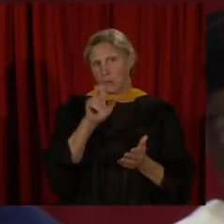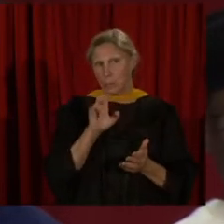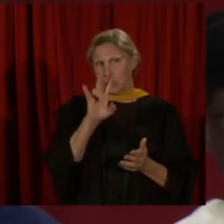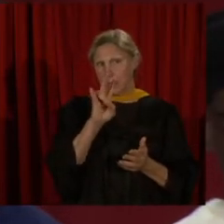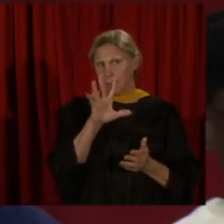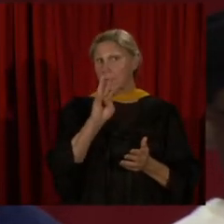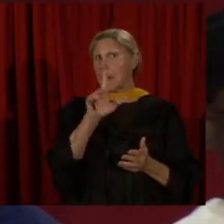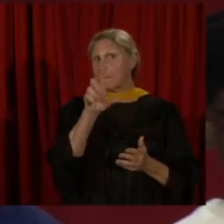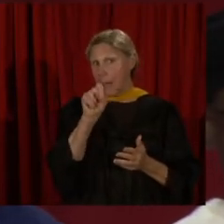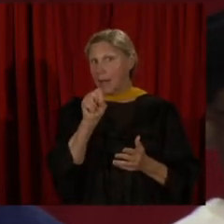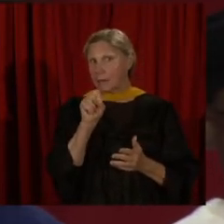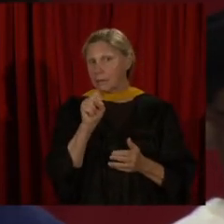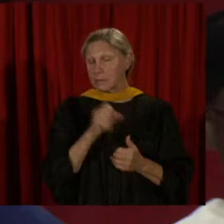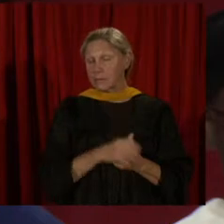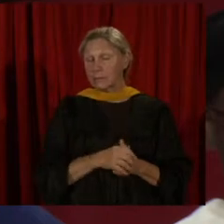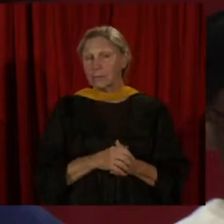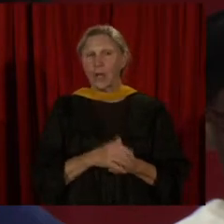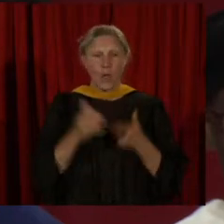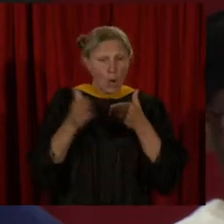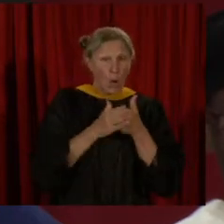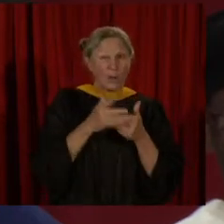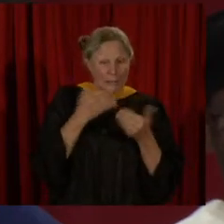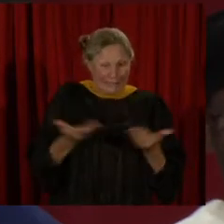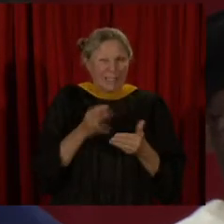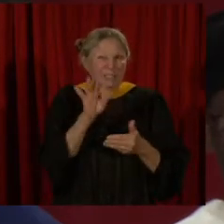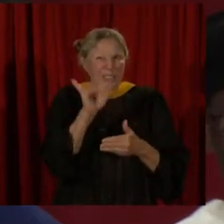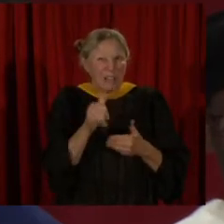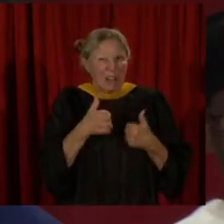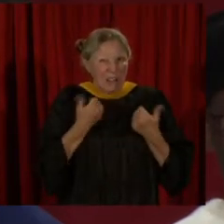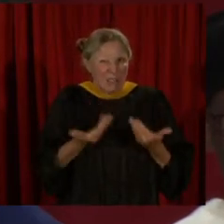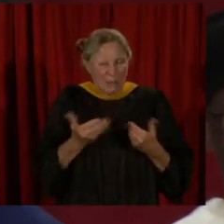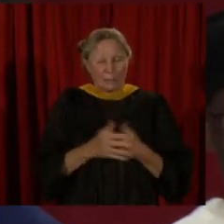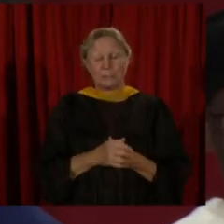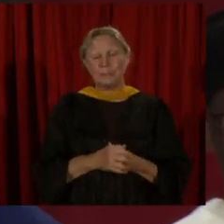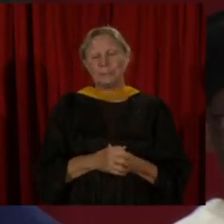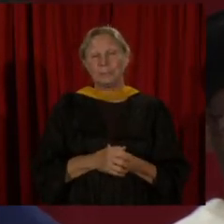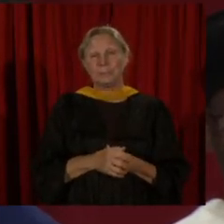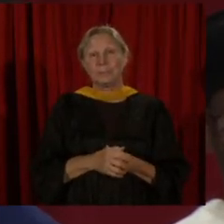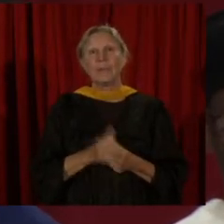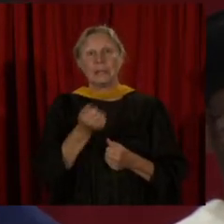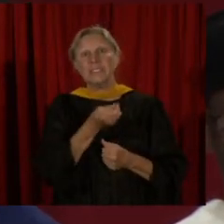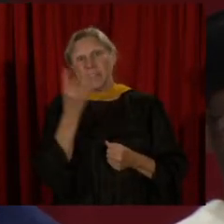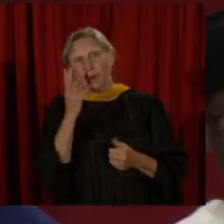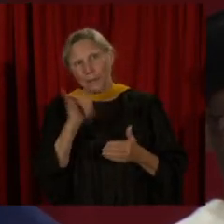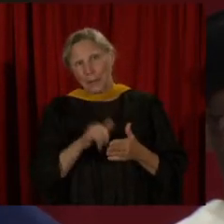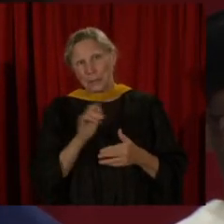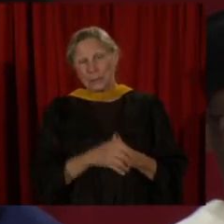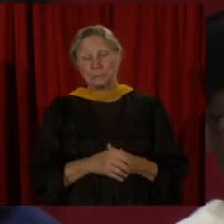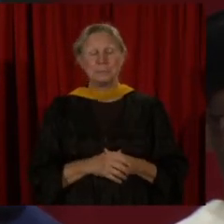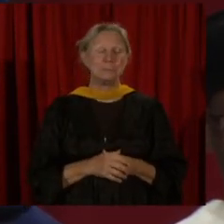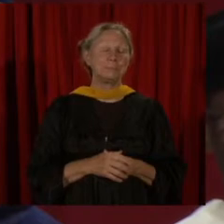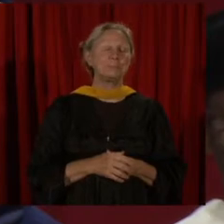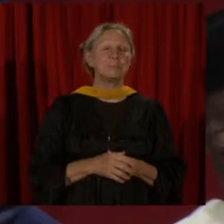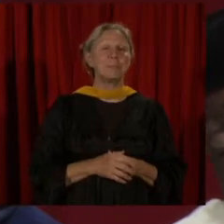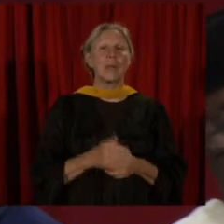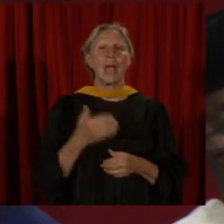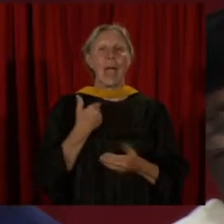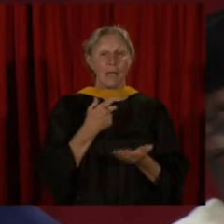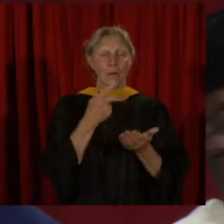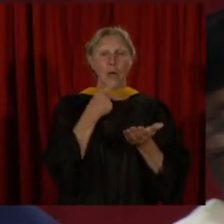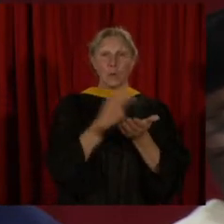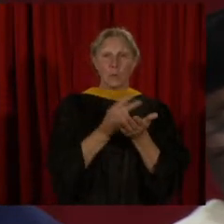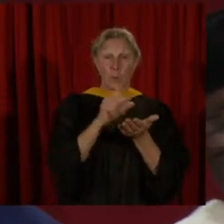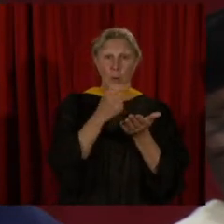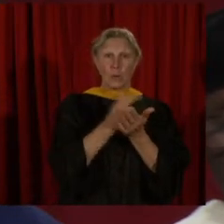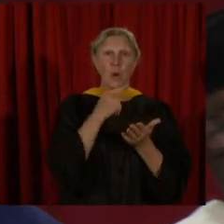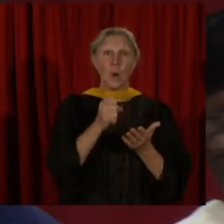8,375 miles. The closest is right here in Fayetteville. And there's quite a few. We have six graduates who are